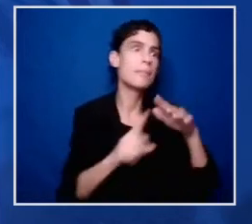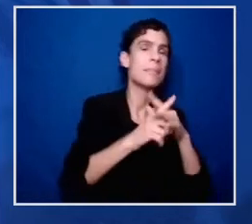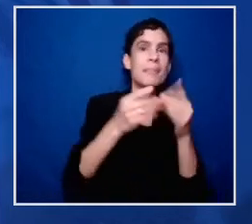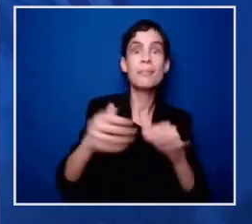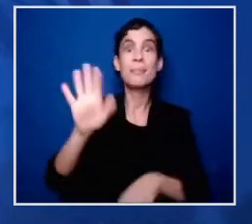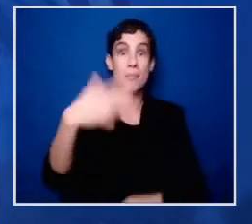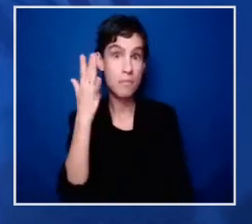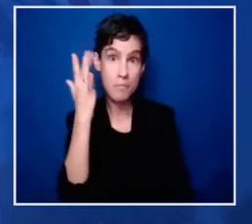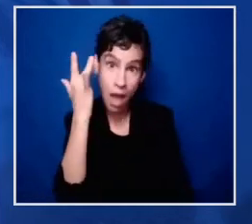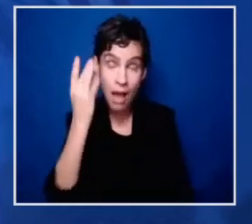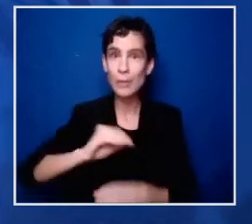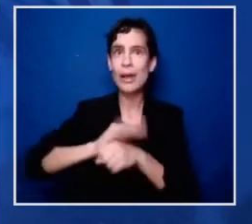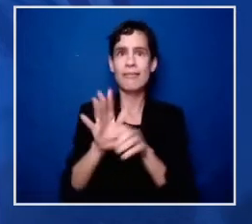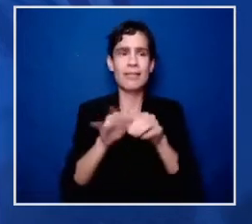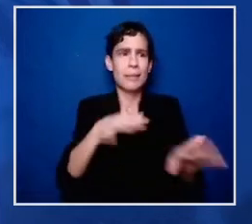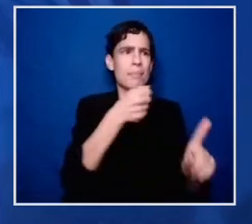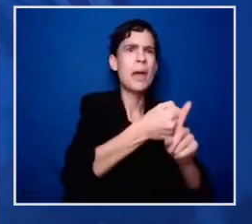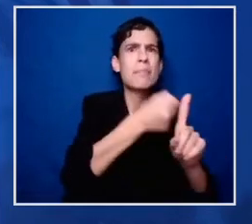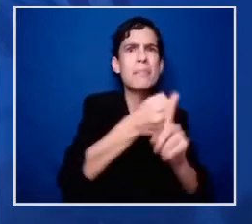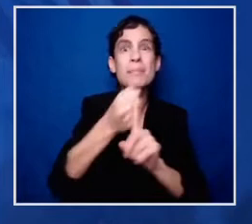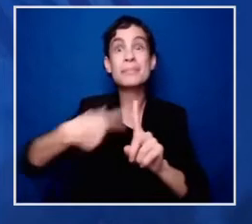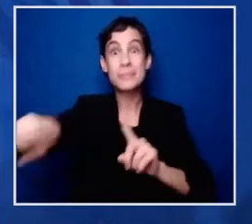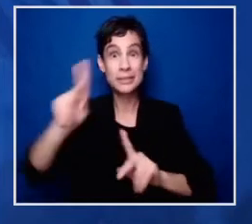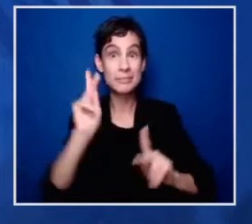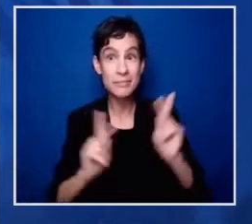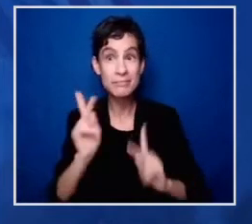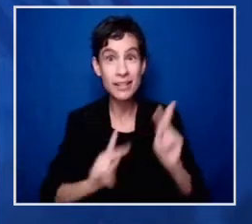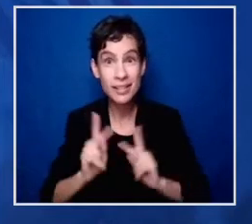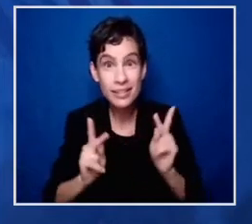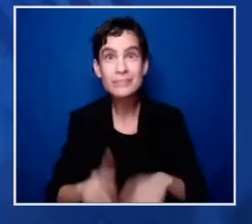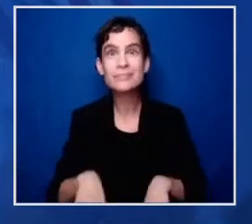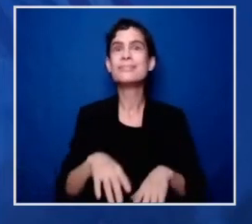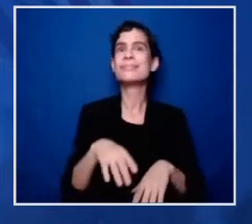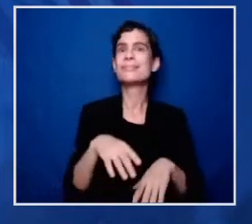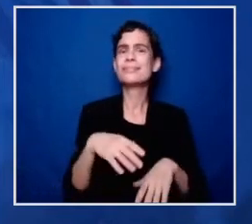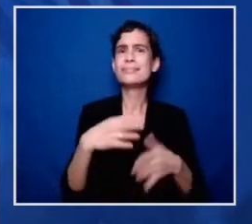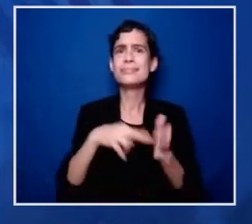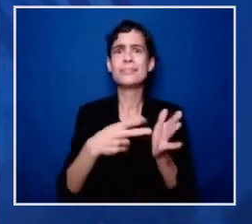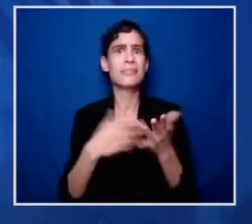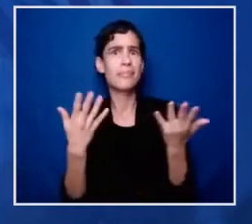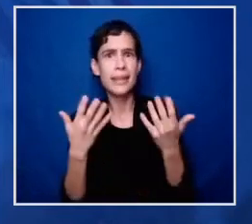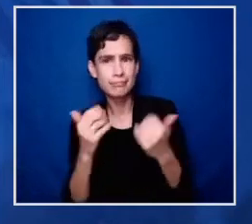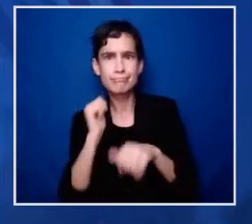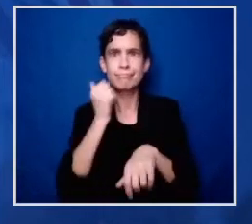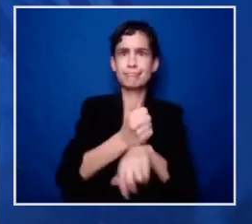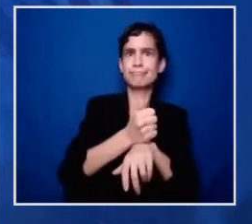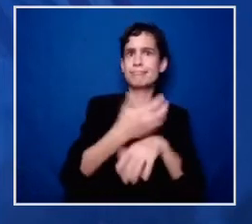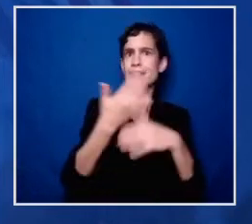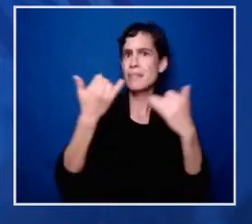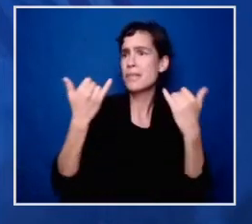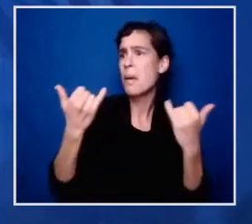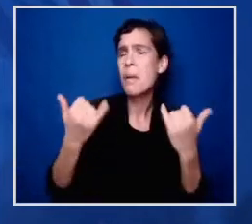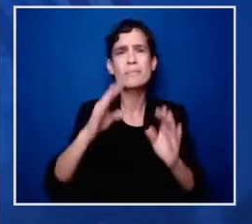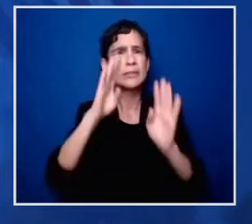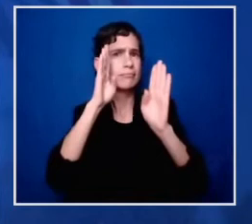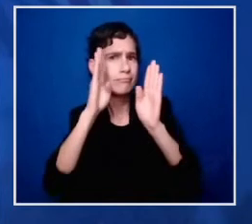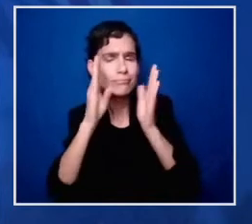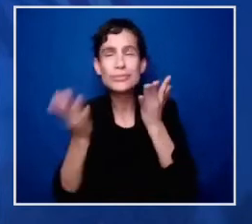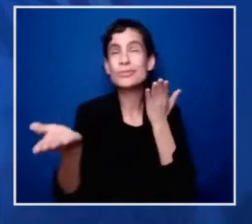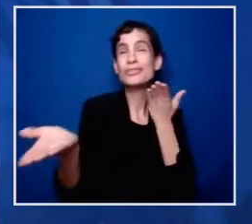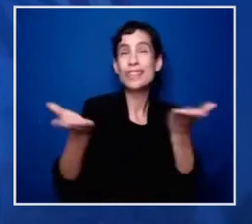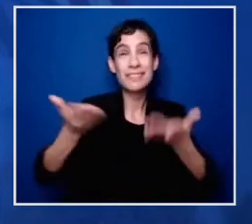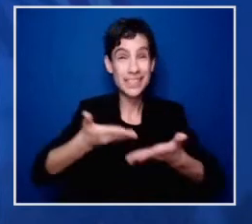all. So it's only fitting to devote a day of service to our fellow citizens ahead of their